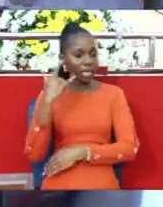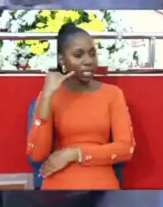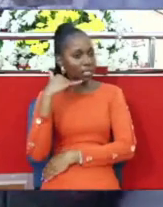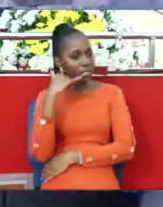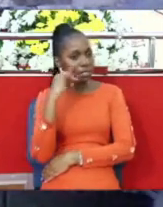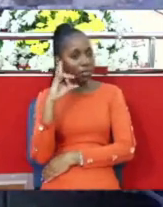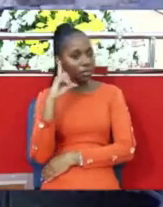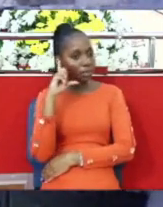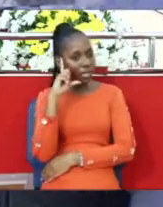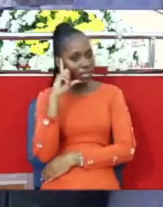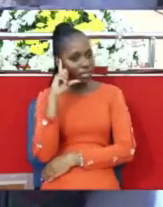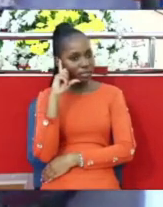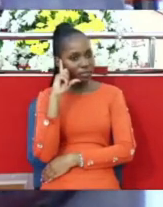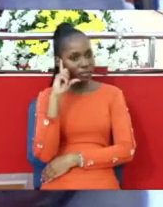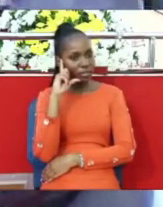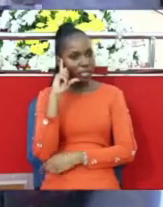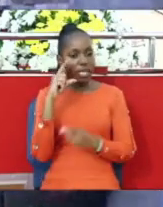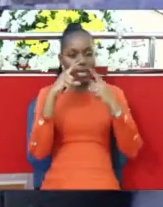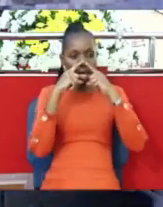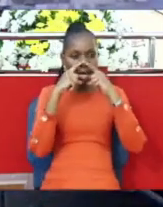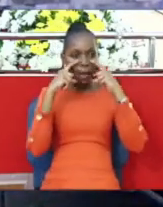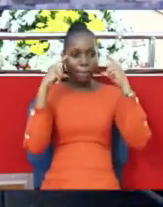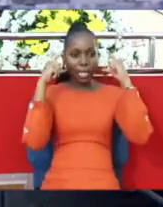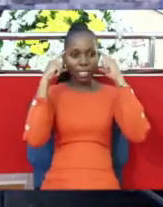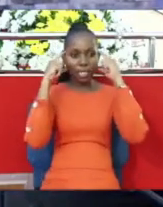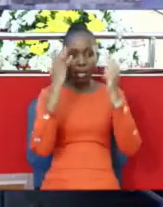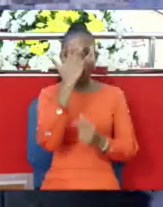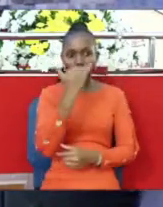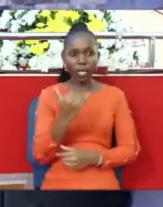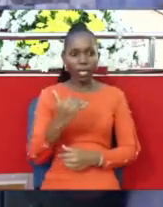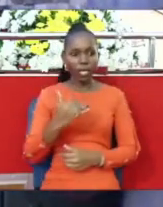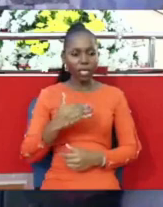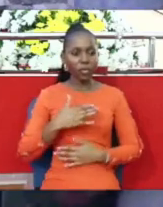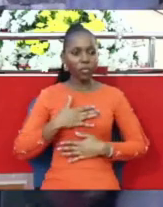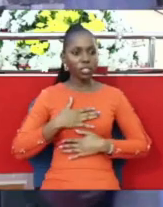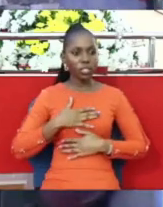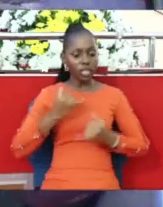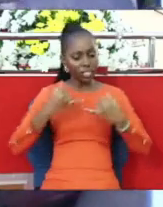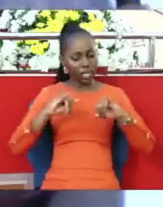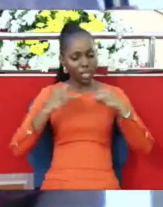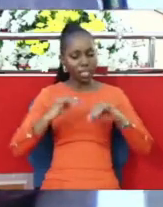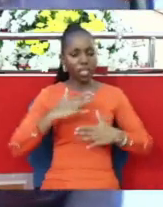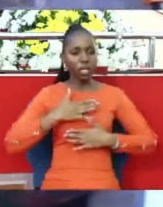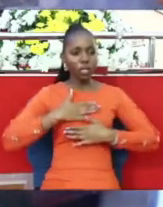wamezunguka kitanda. He was with a mask because he was trying to breathe. Na alikuwa amewekwa mask ili aweze kupumua.